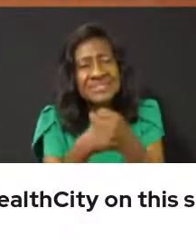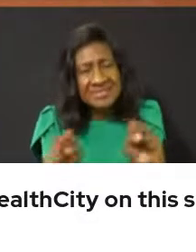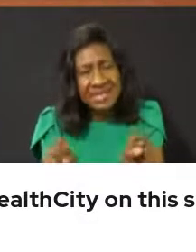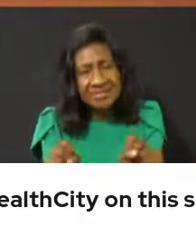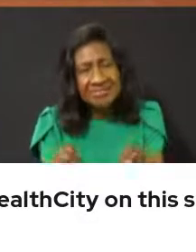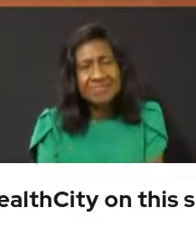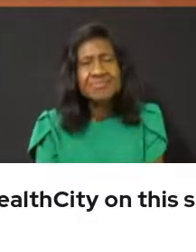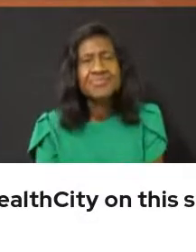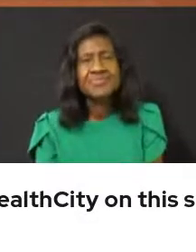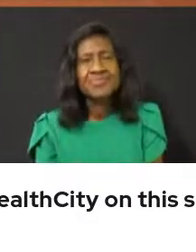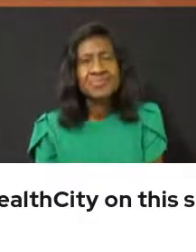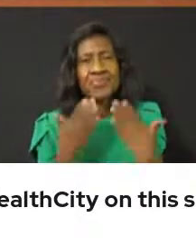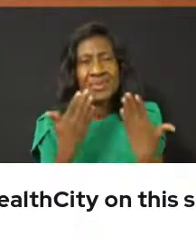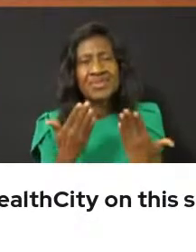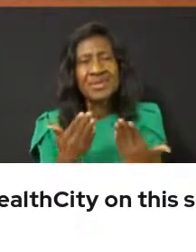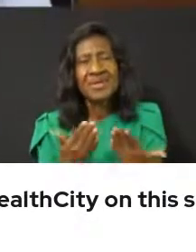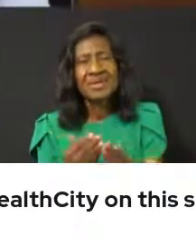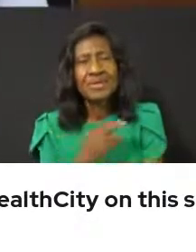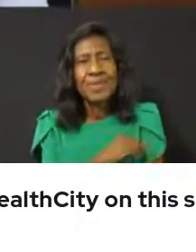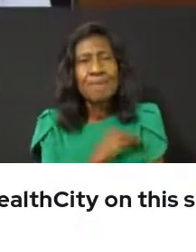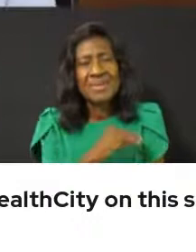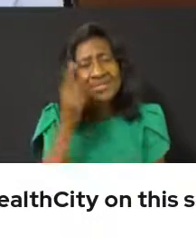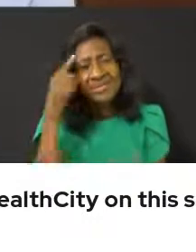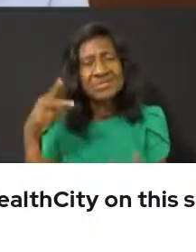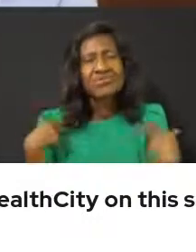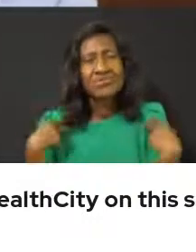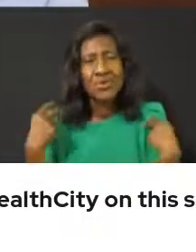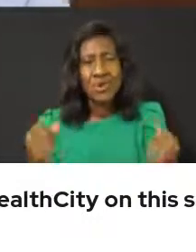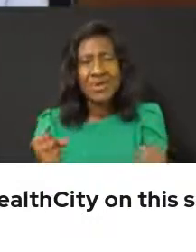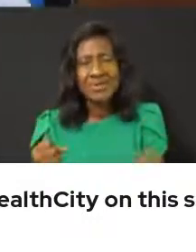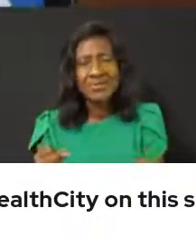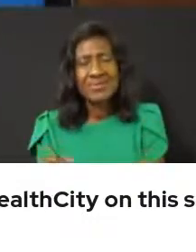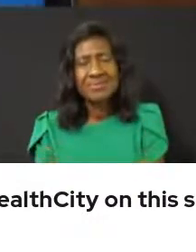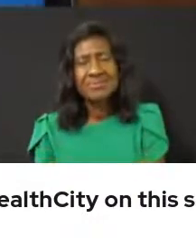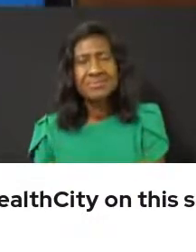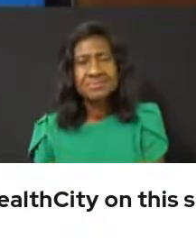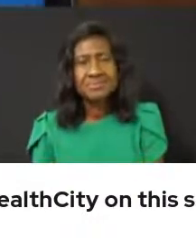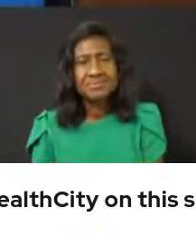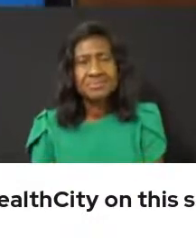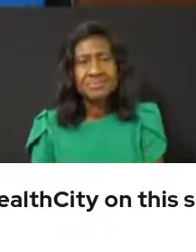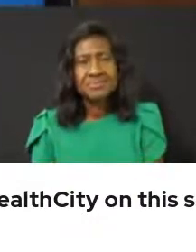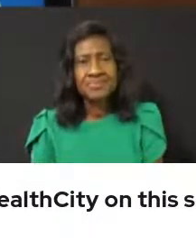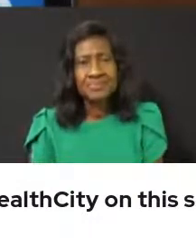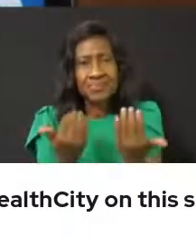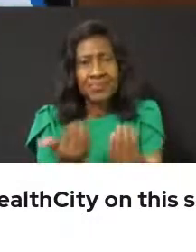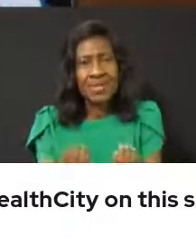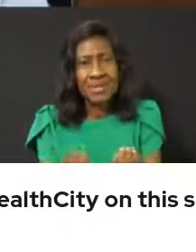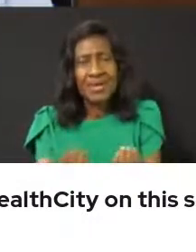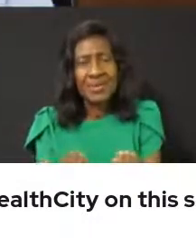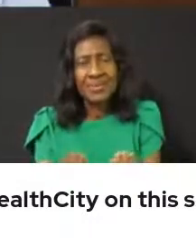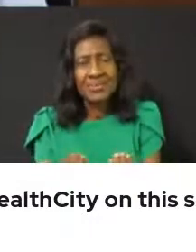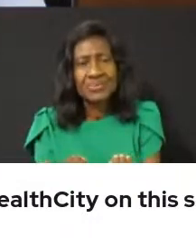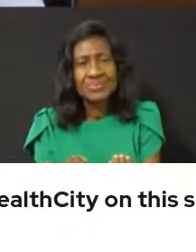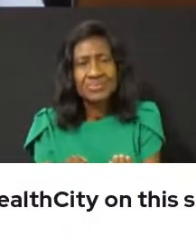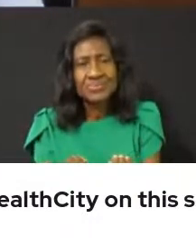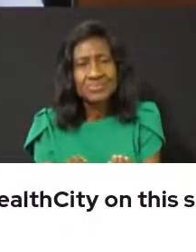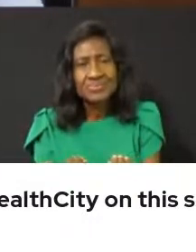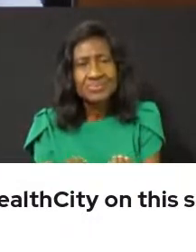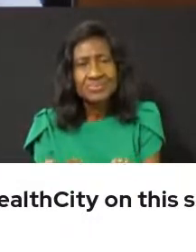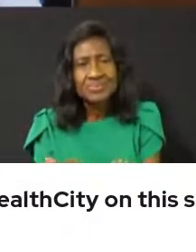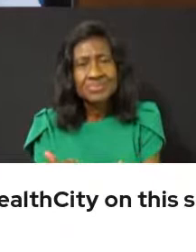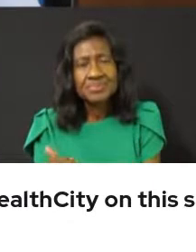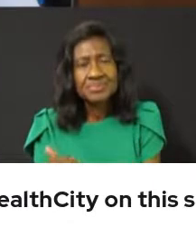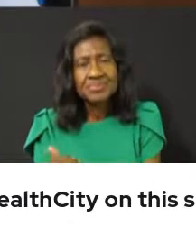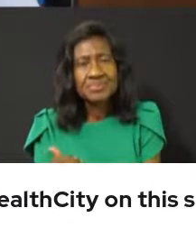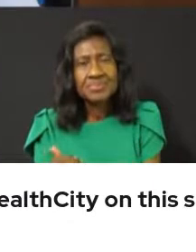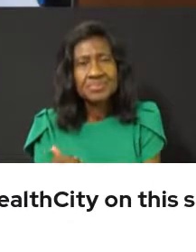Thank you very much, Minister for Health, Honorable Sabrina Turner. So now we, as we mentioned later on, we are